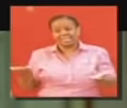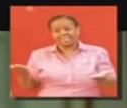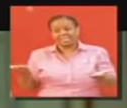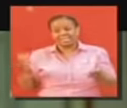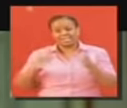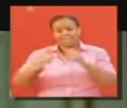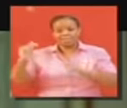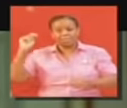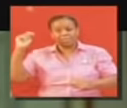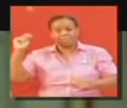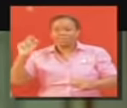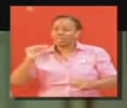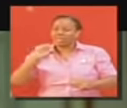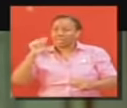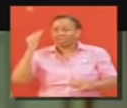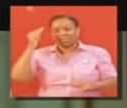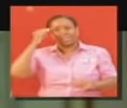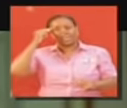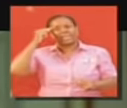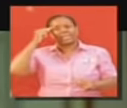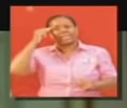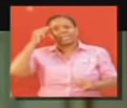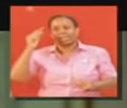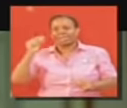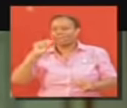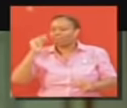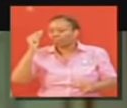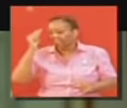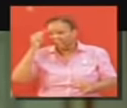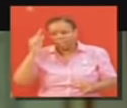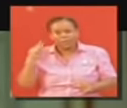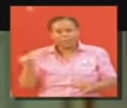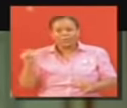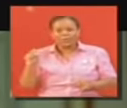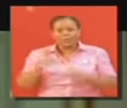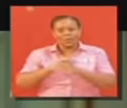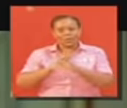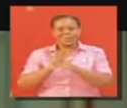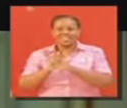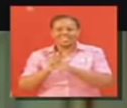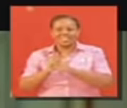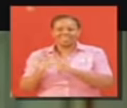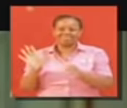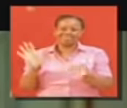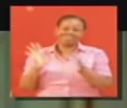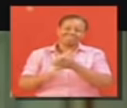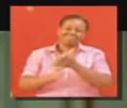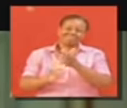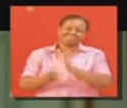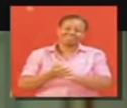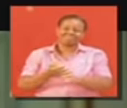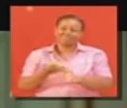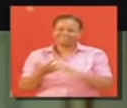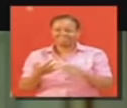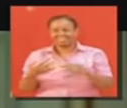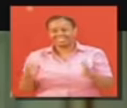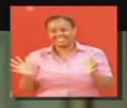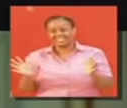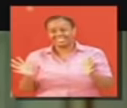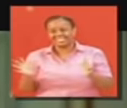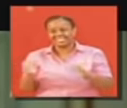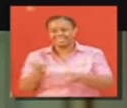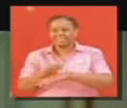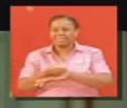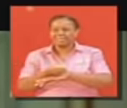for 1 minute that you are exempted from this virus. I urge you to